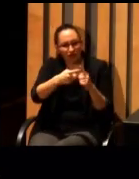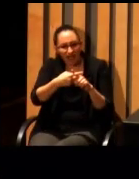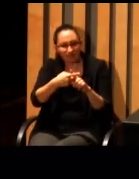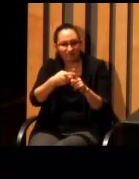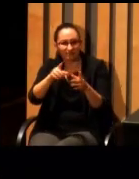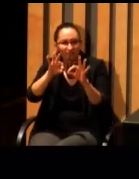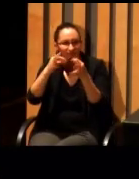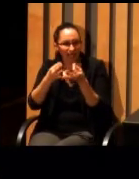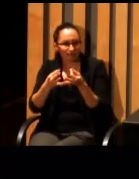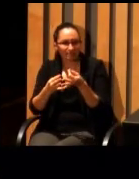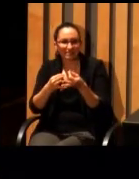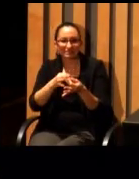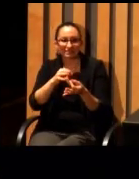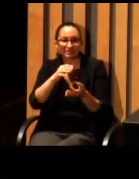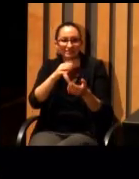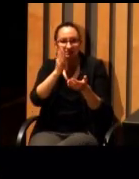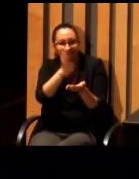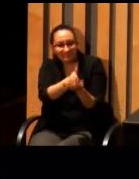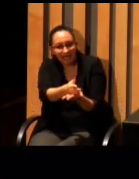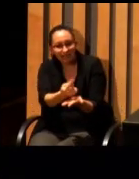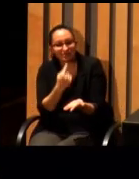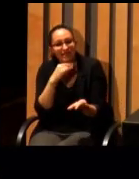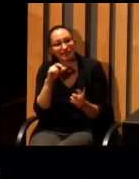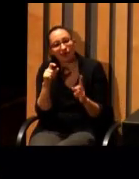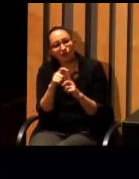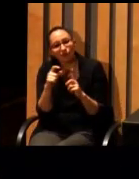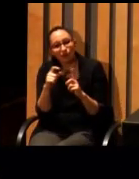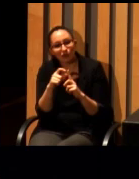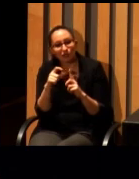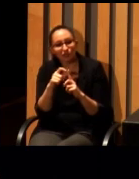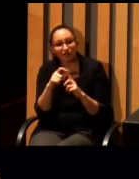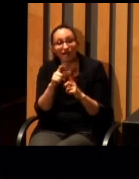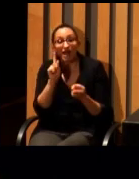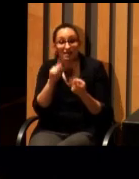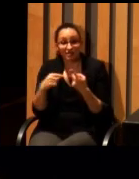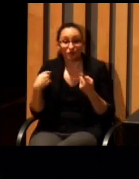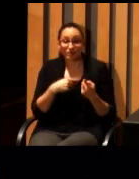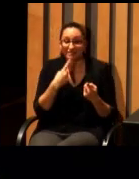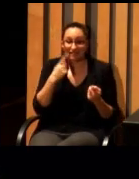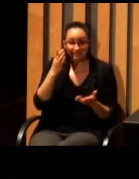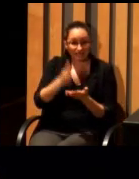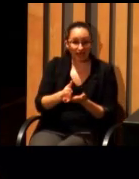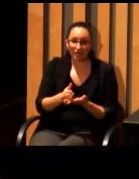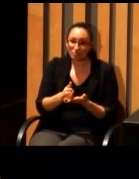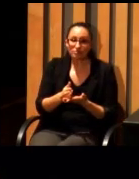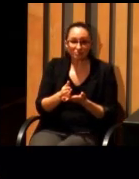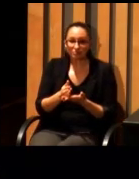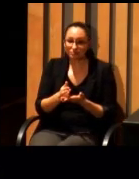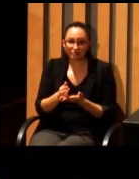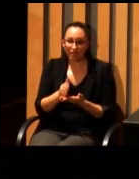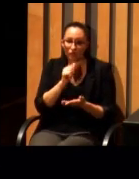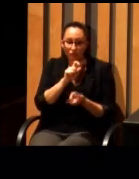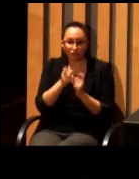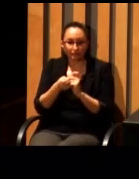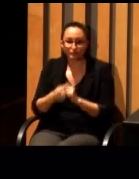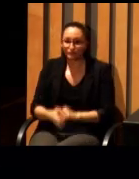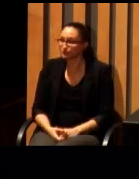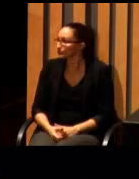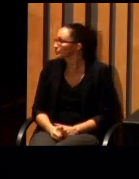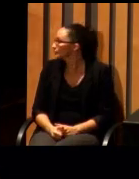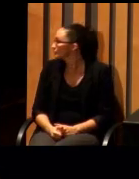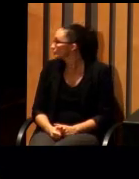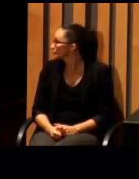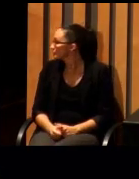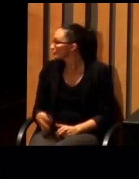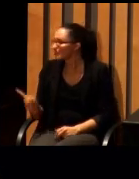relatives, and our neighbors for using that word, making it unacceptable, that's when things will change. I don't know if everybody remembers